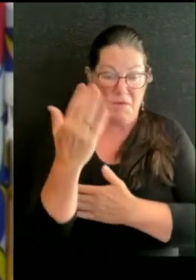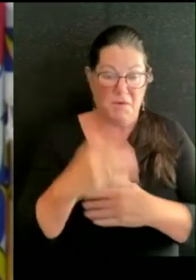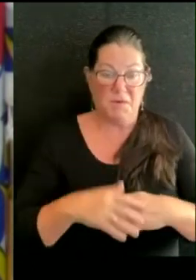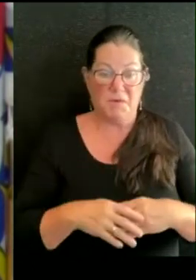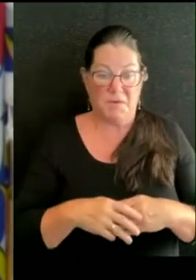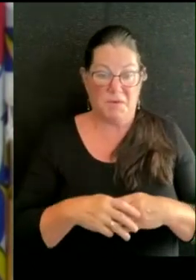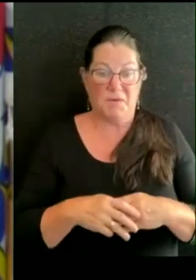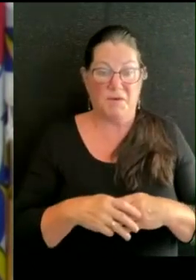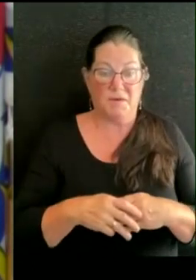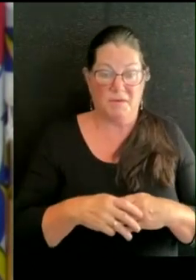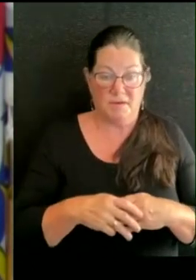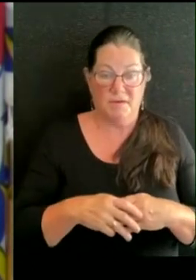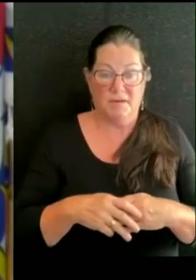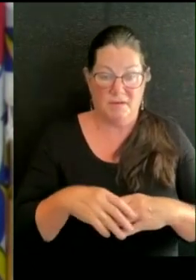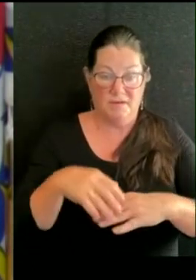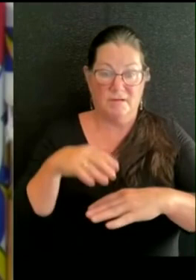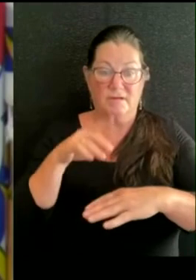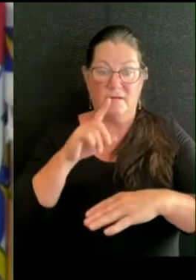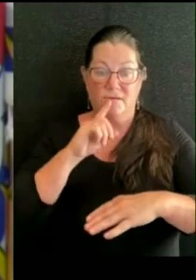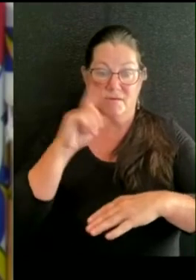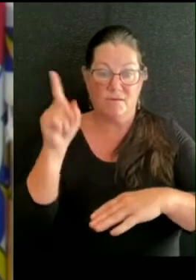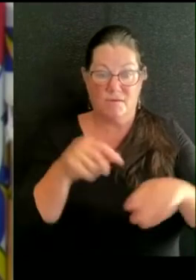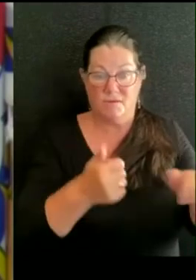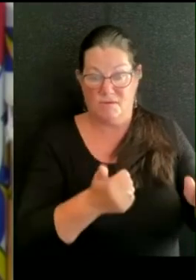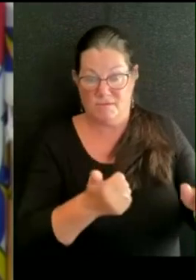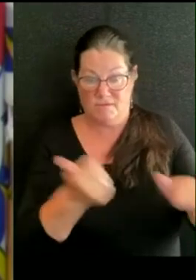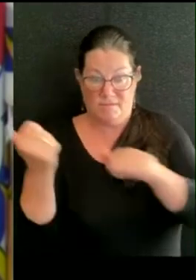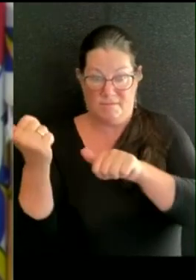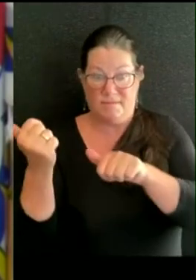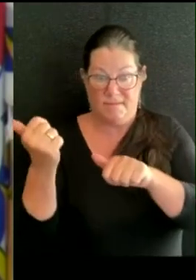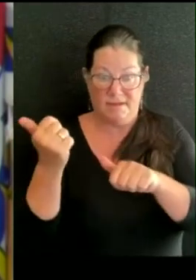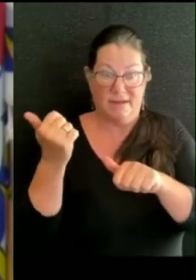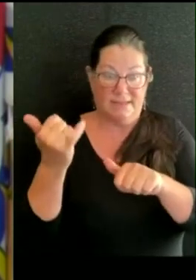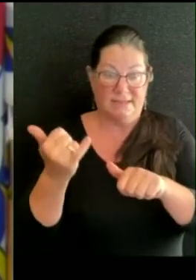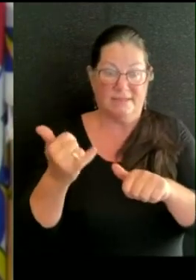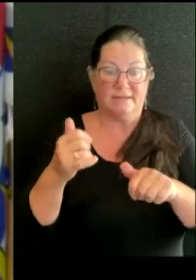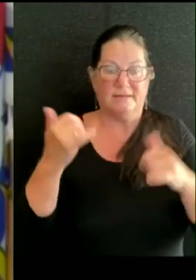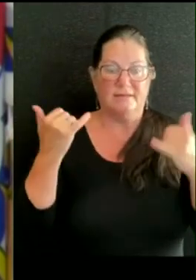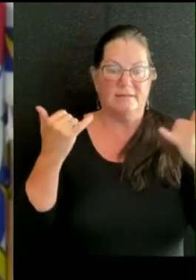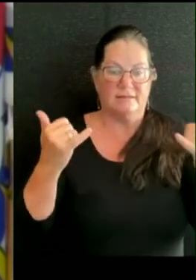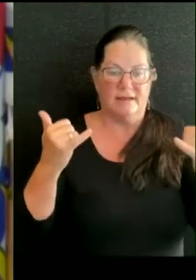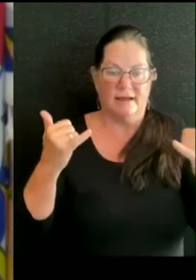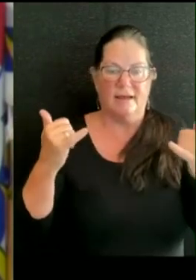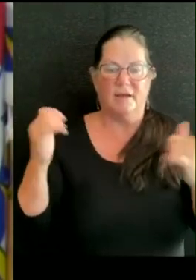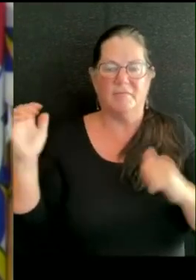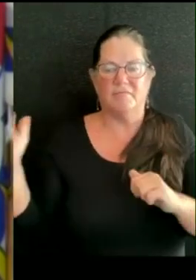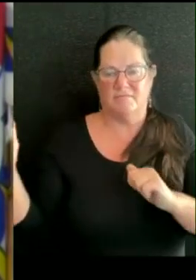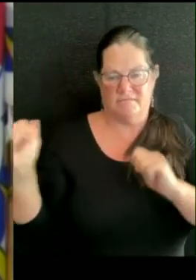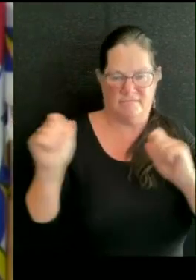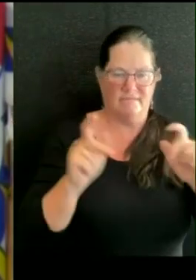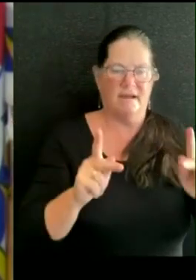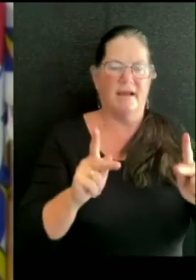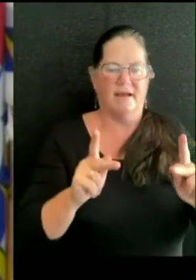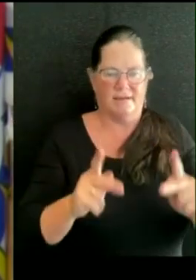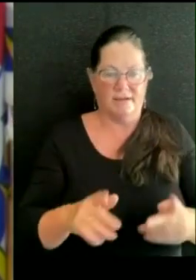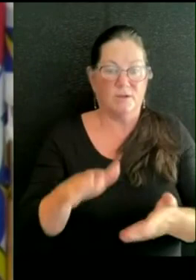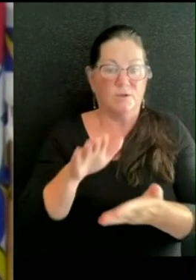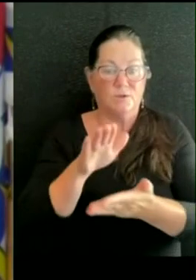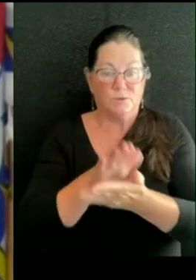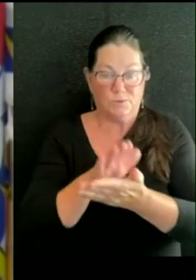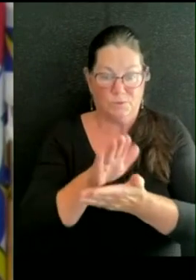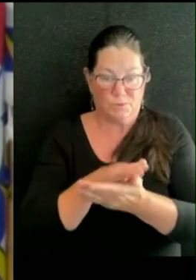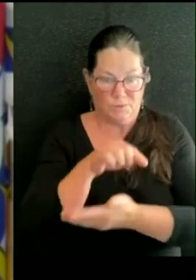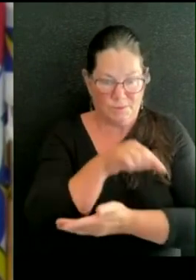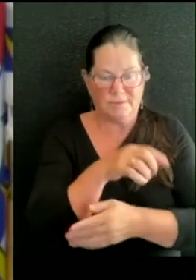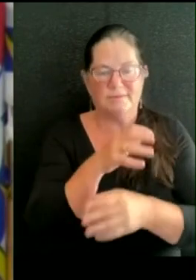Rose Valley Elementary School. The school was saved through the hard work of firefighters from BC Wildfire and the fire